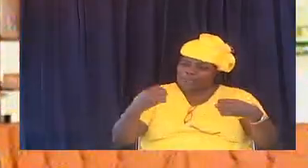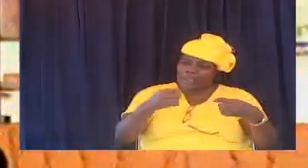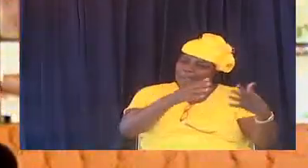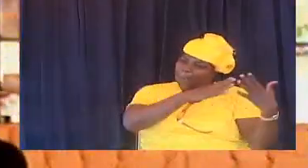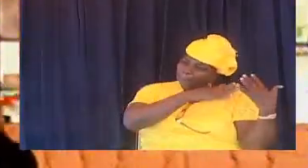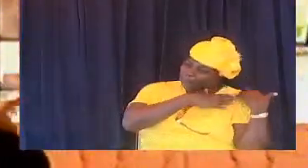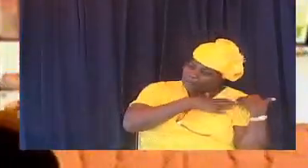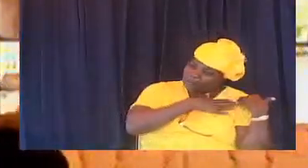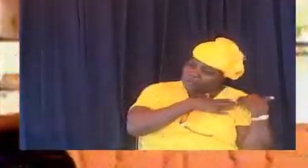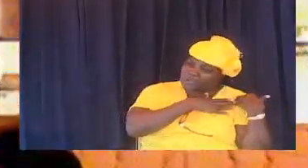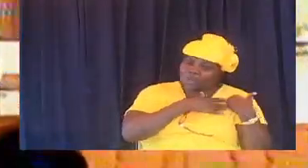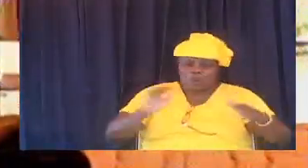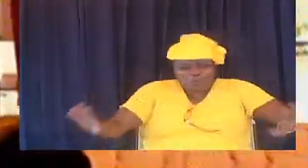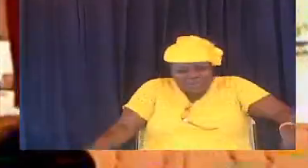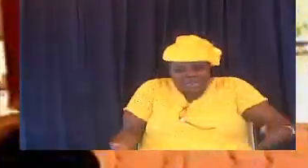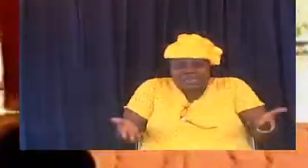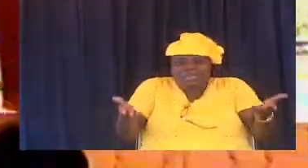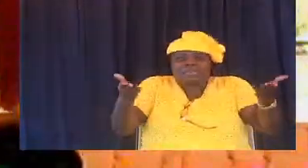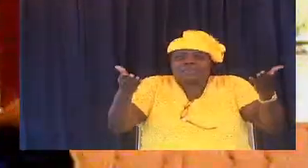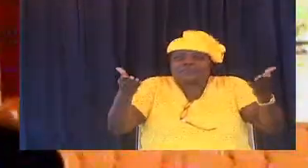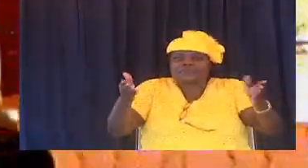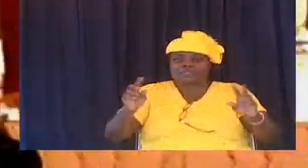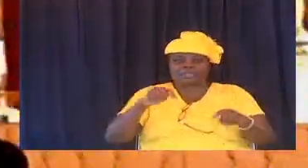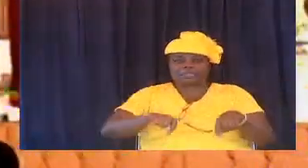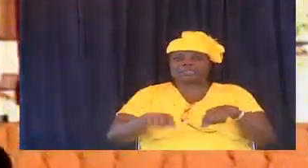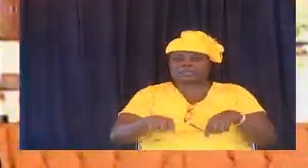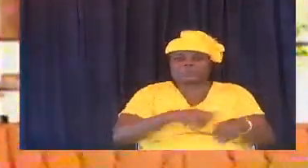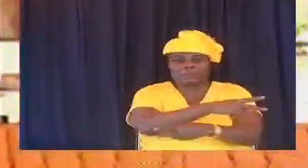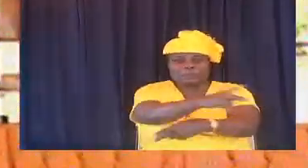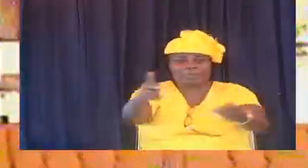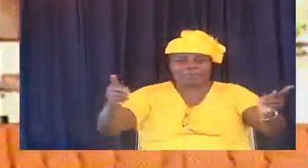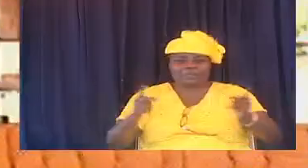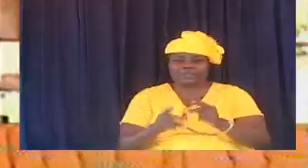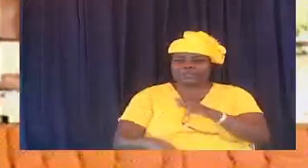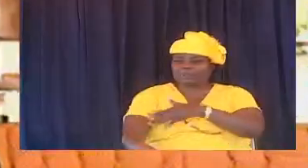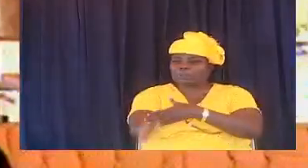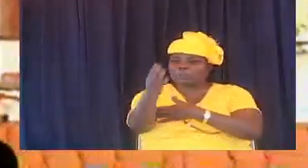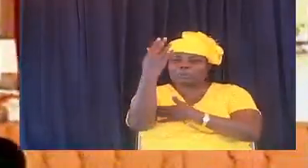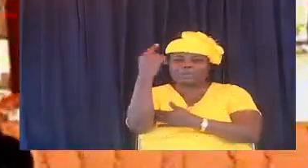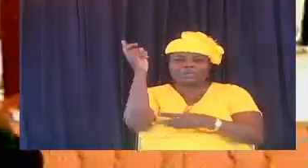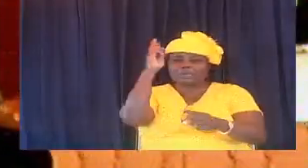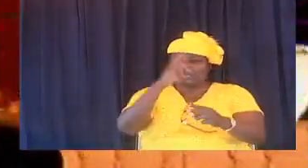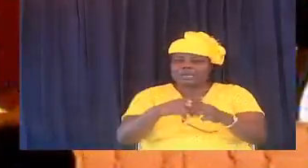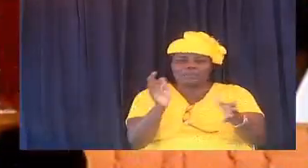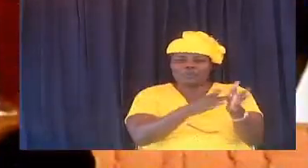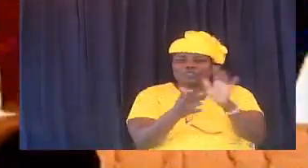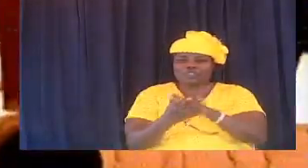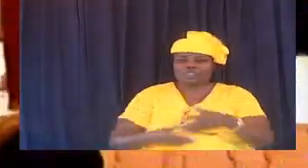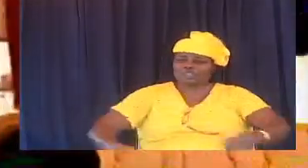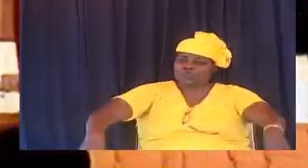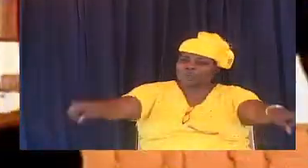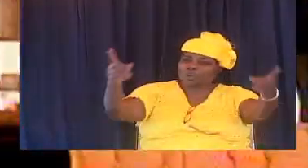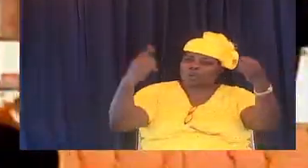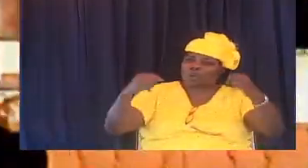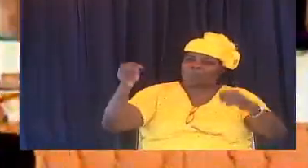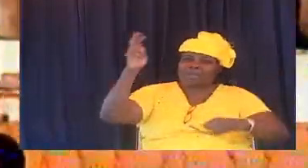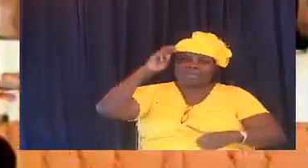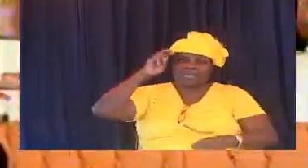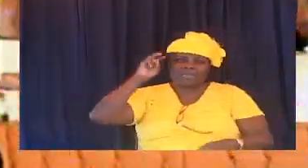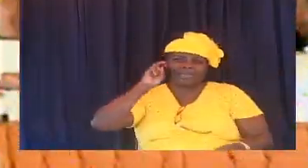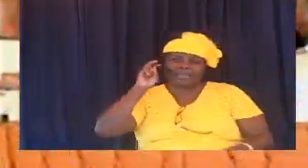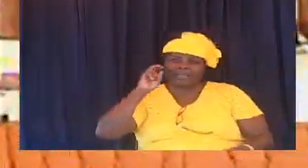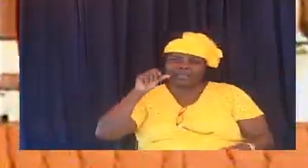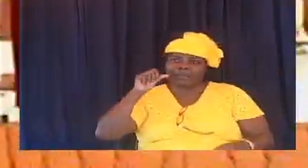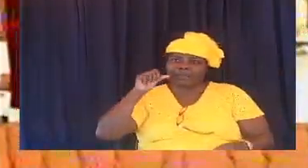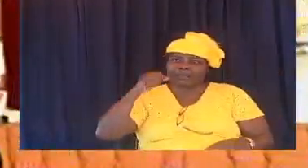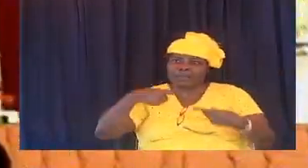your presence, God, will lift a standard in this place this morning in the name of Jesus. We come against every wiles of the enemy and we cast